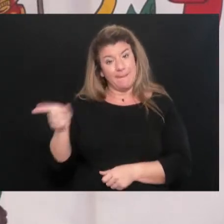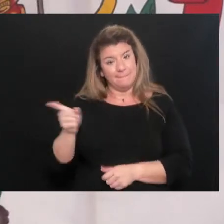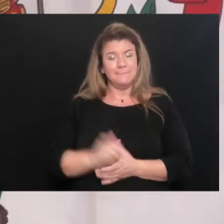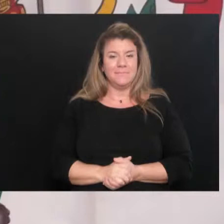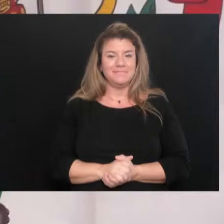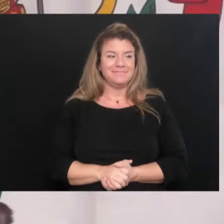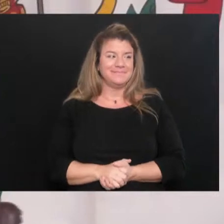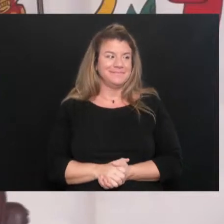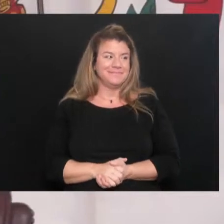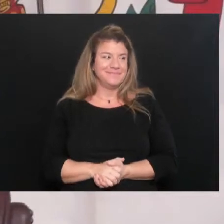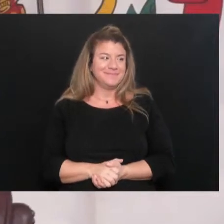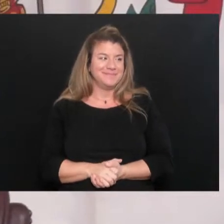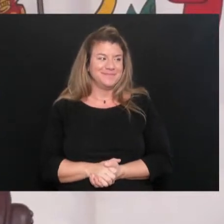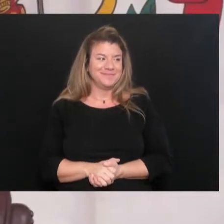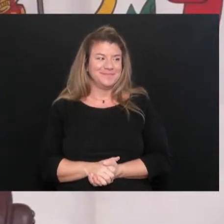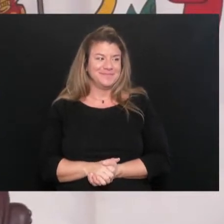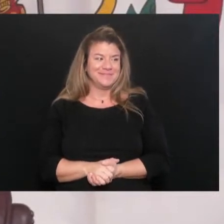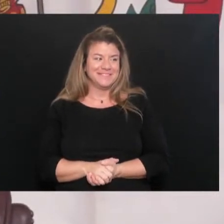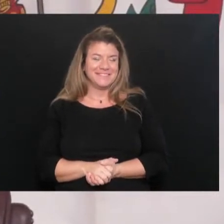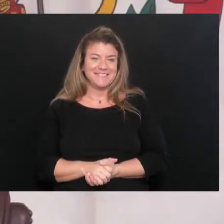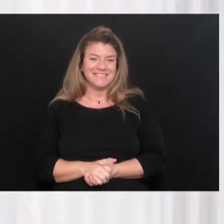him.